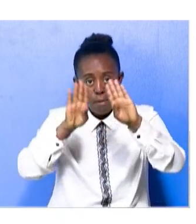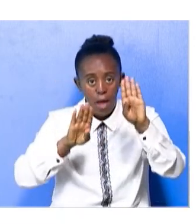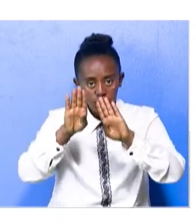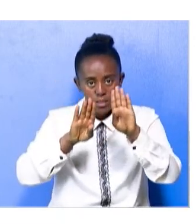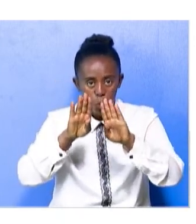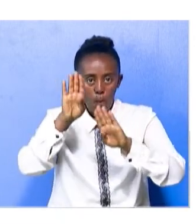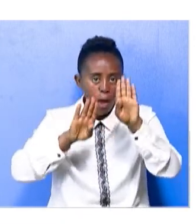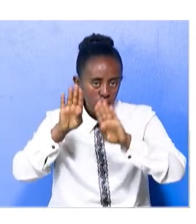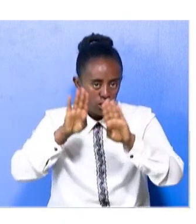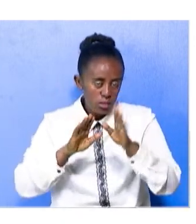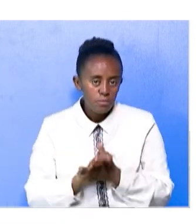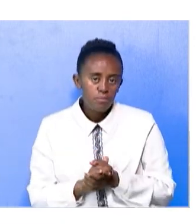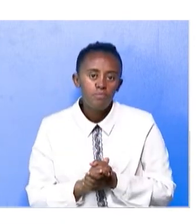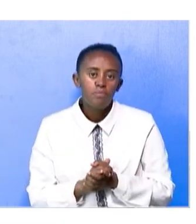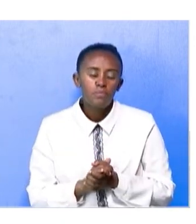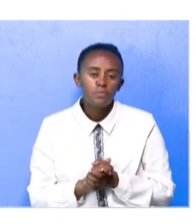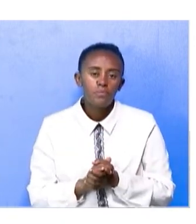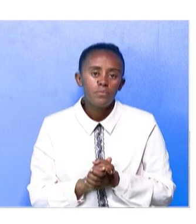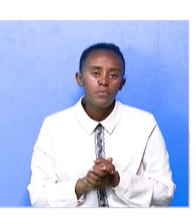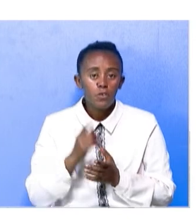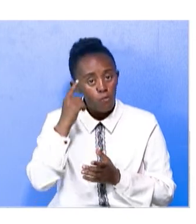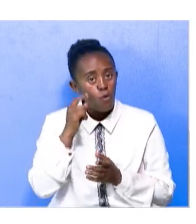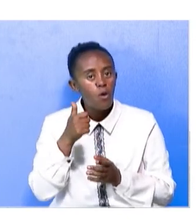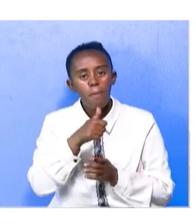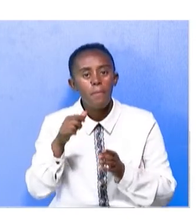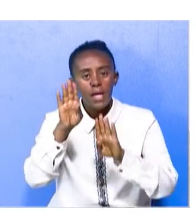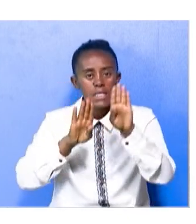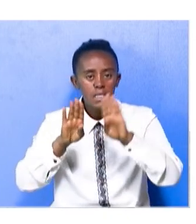waiting for a bus,